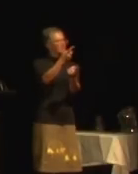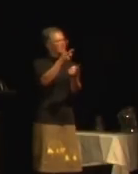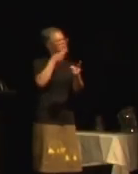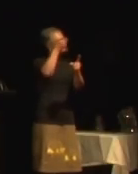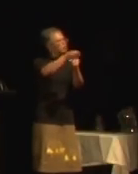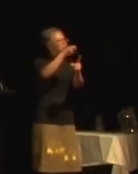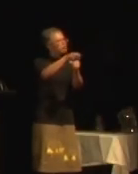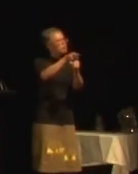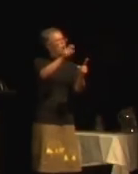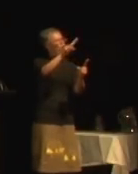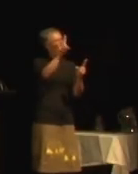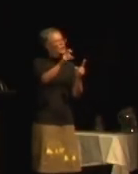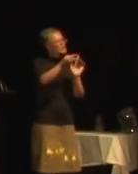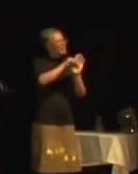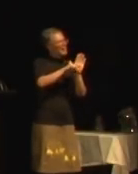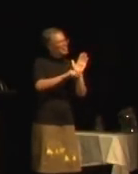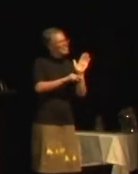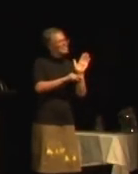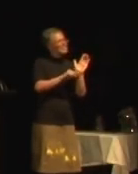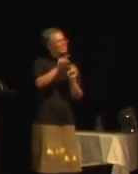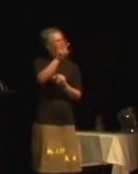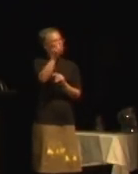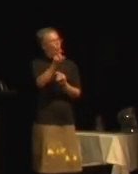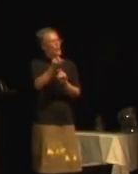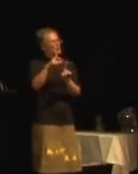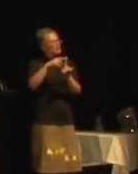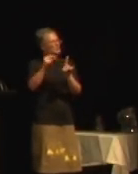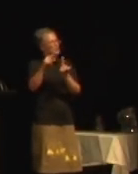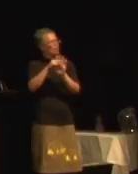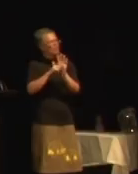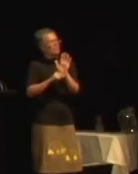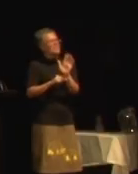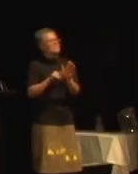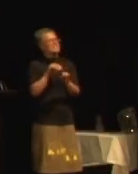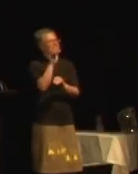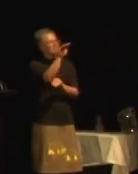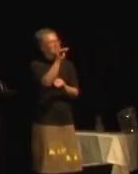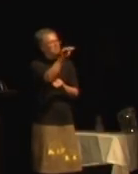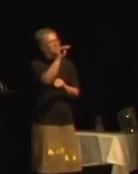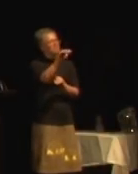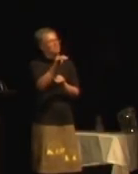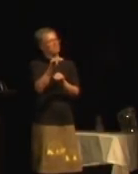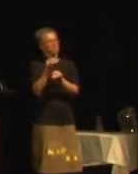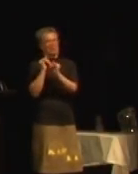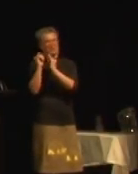questioning the ethics of digitization projects like this and amplifying the voices of these women who were in On Our